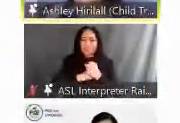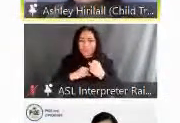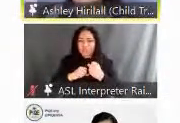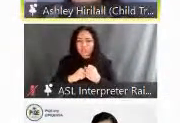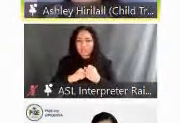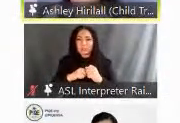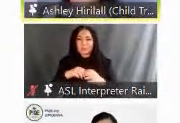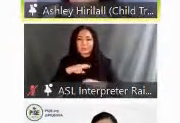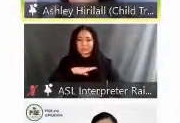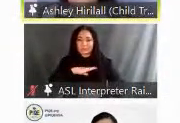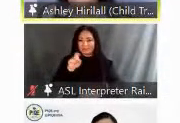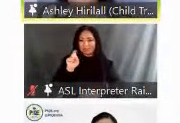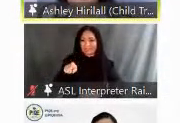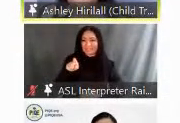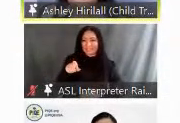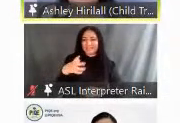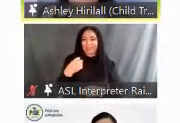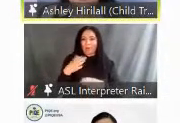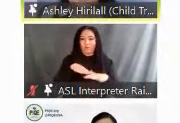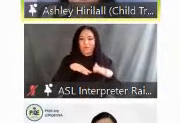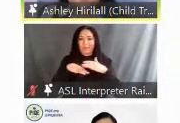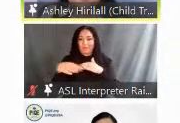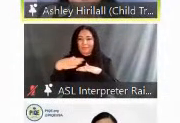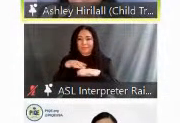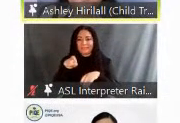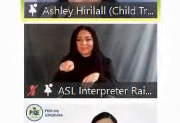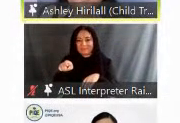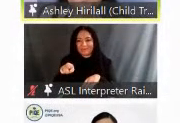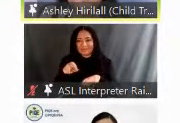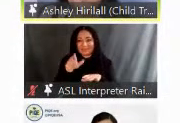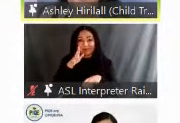and intersecting needs of parents and children.